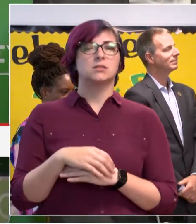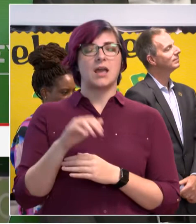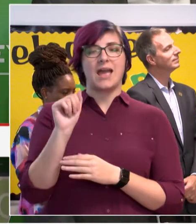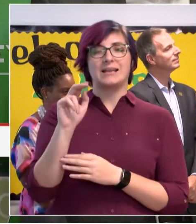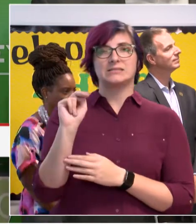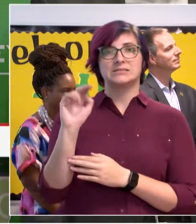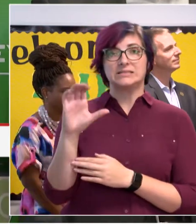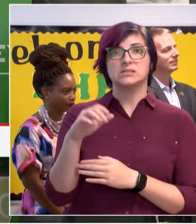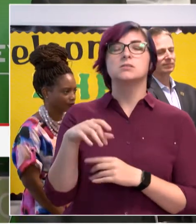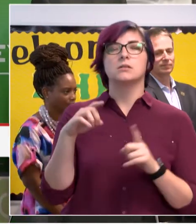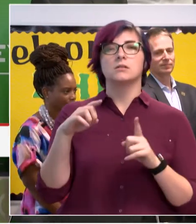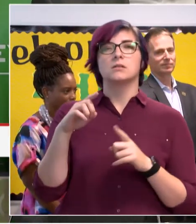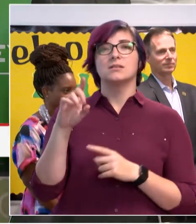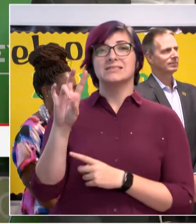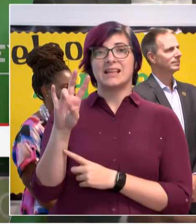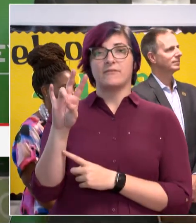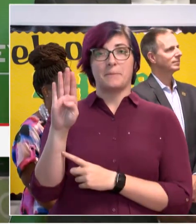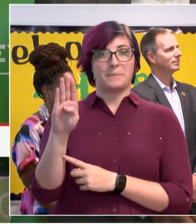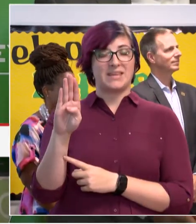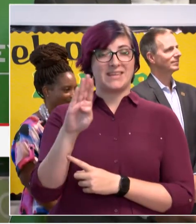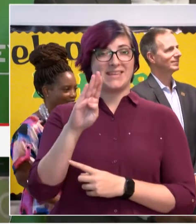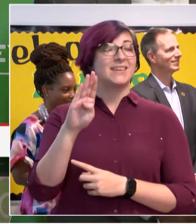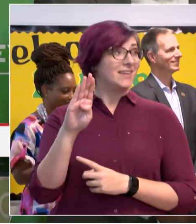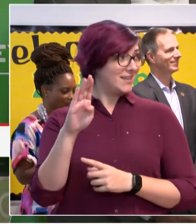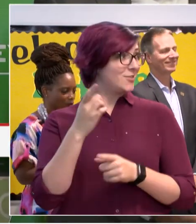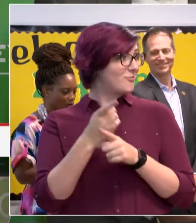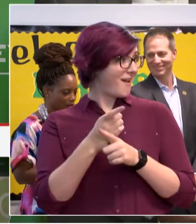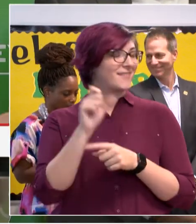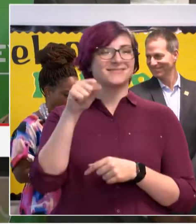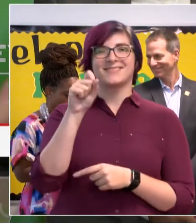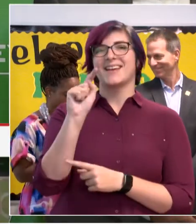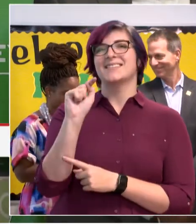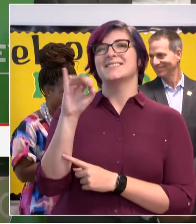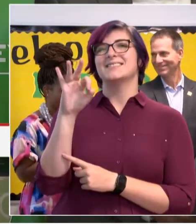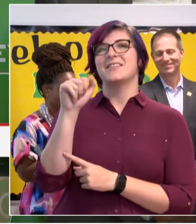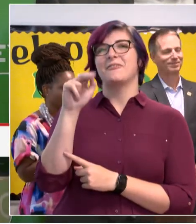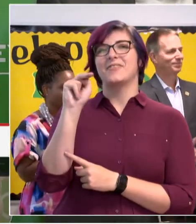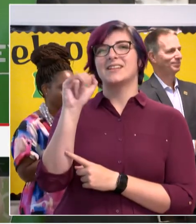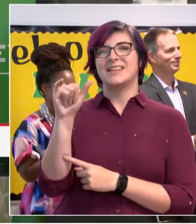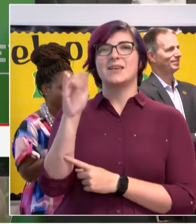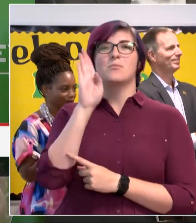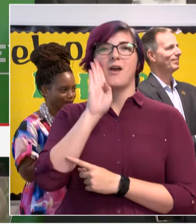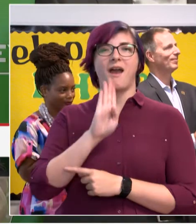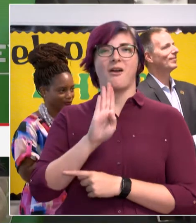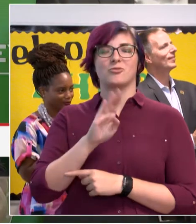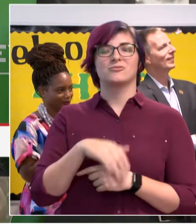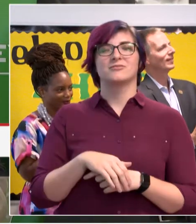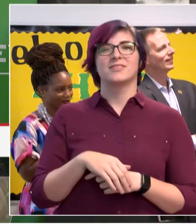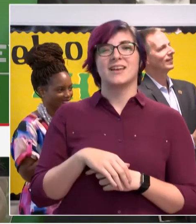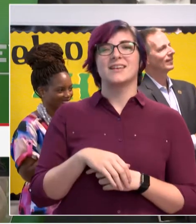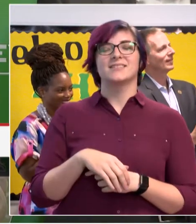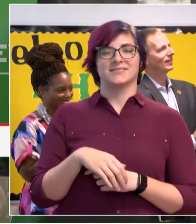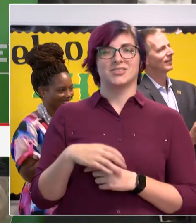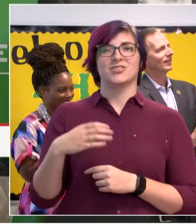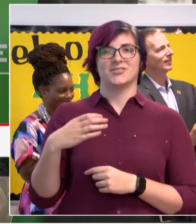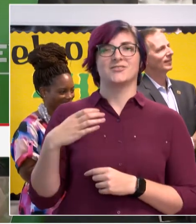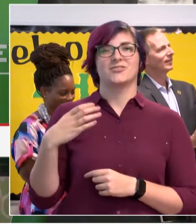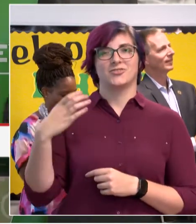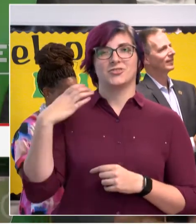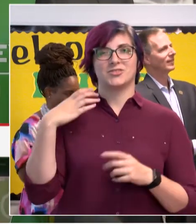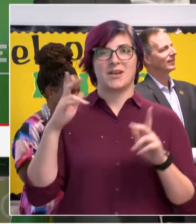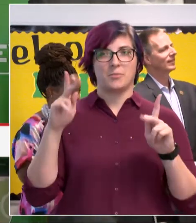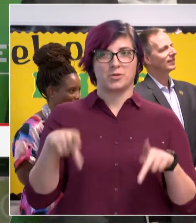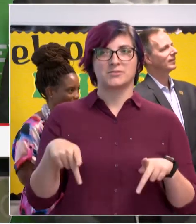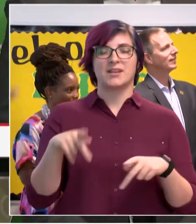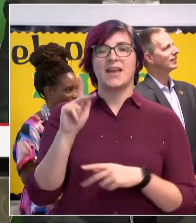ANC 7B? 7B, Tiffany Brown. Thank you, Chairwoman.